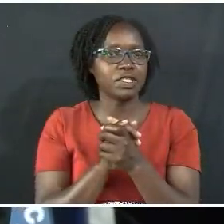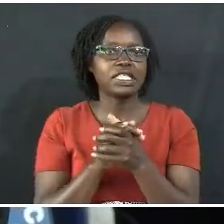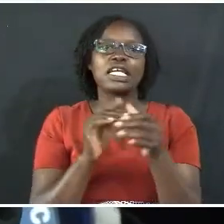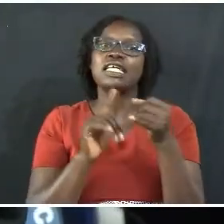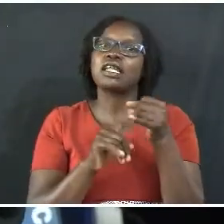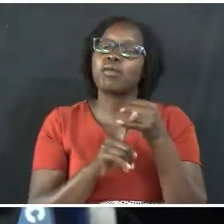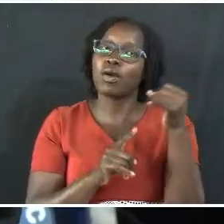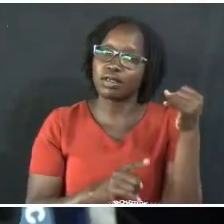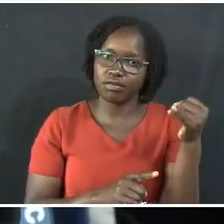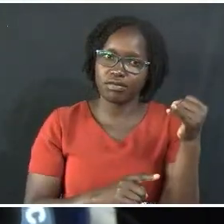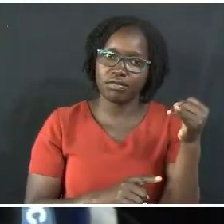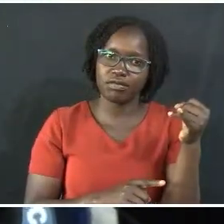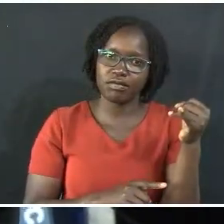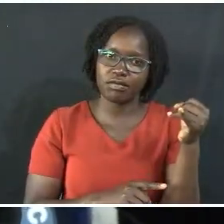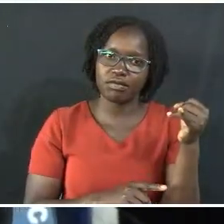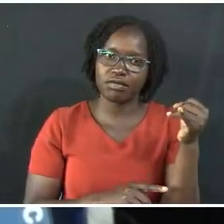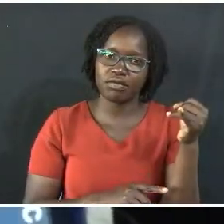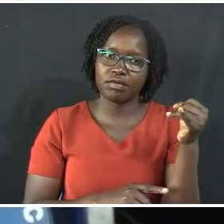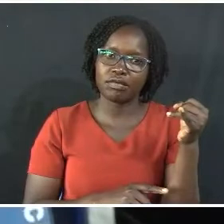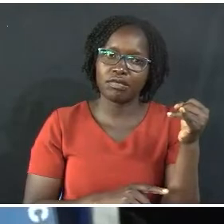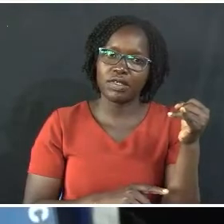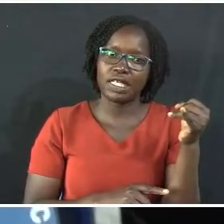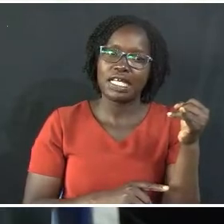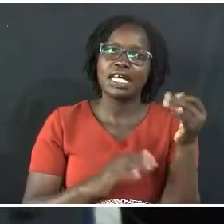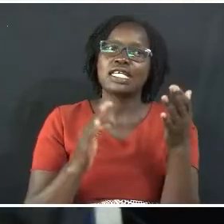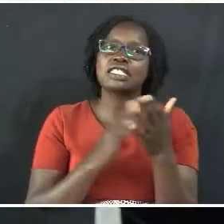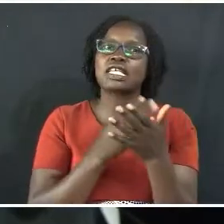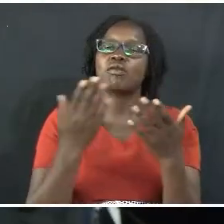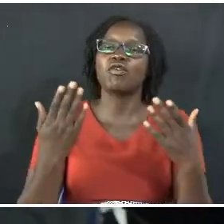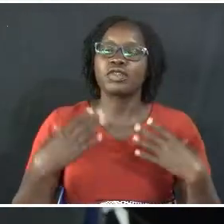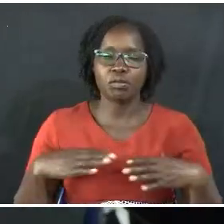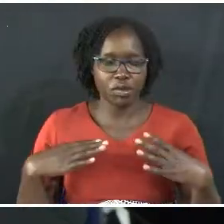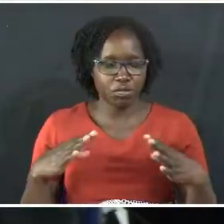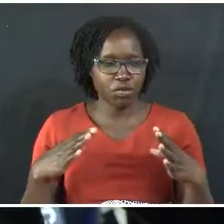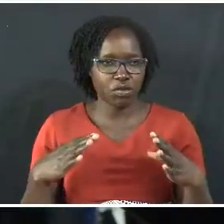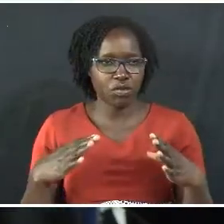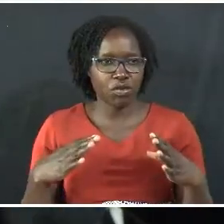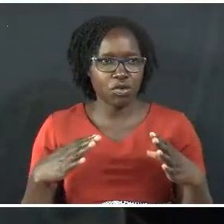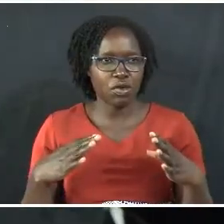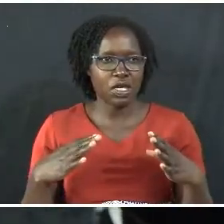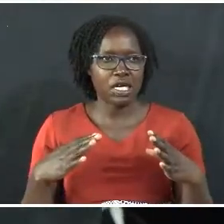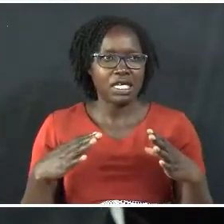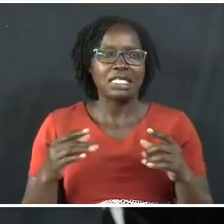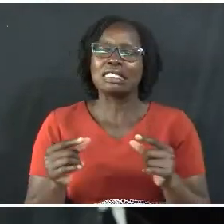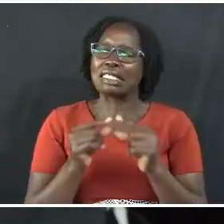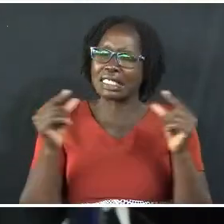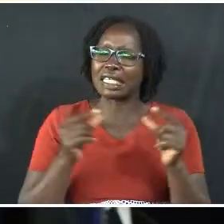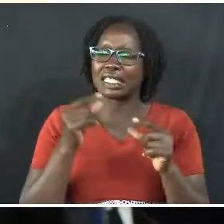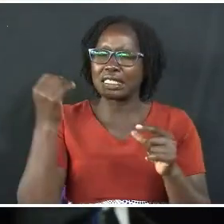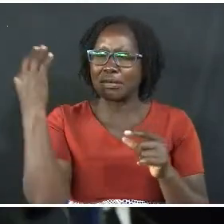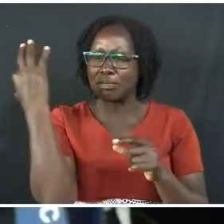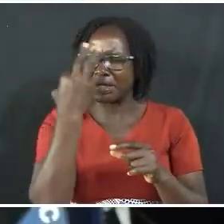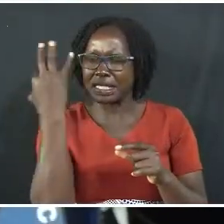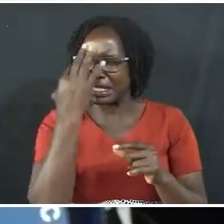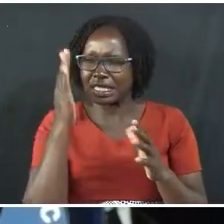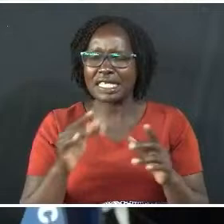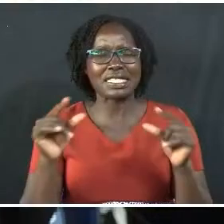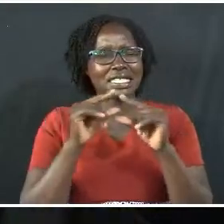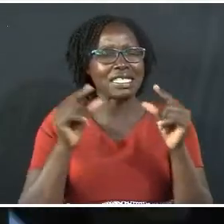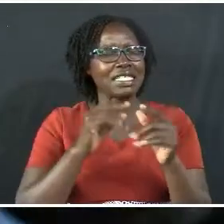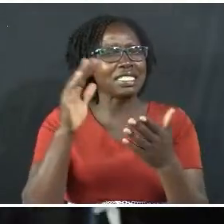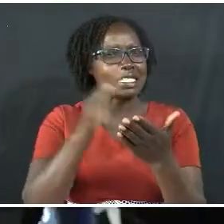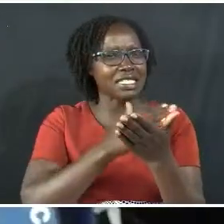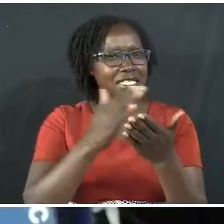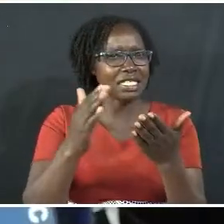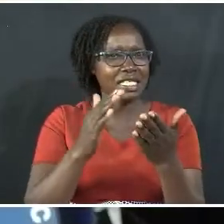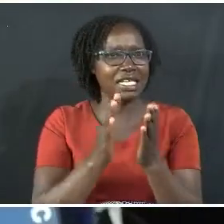Surprise number one, that some of the people, great preachers, great singers,